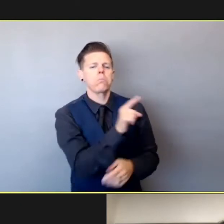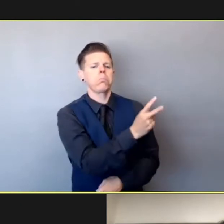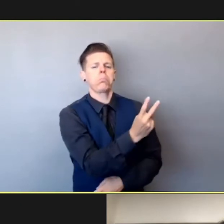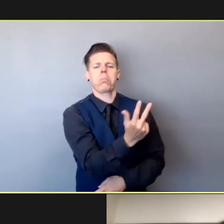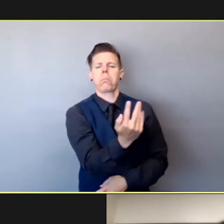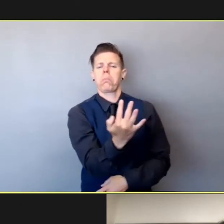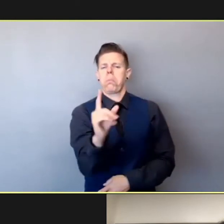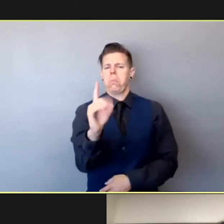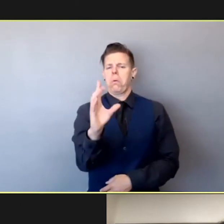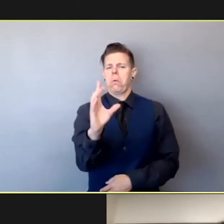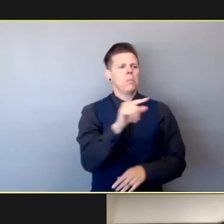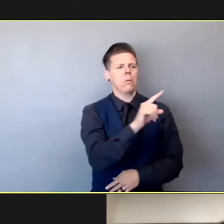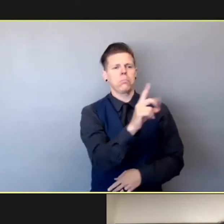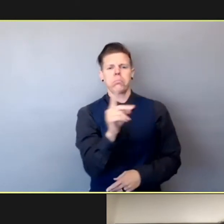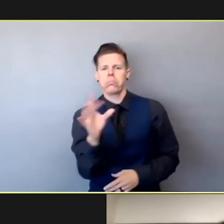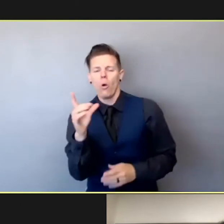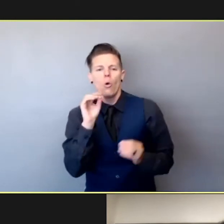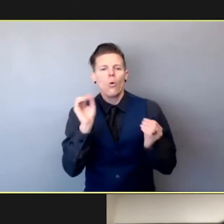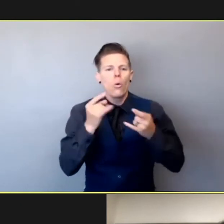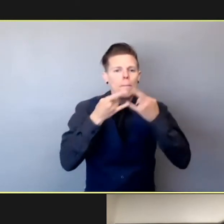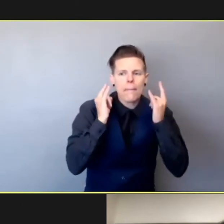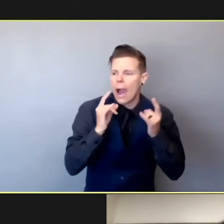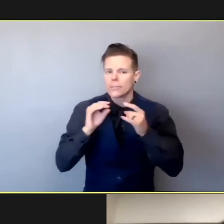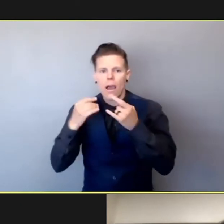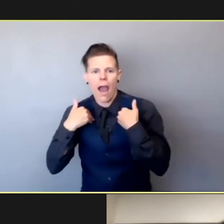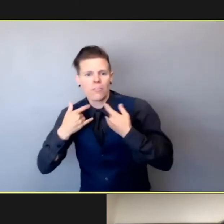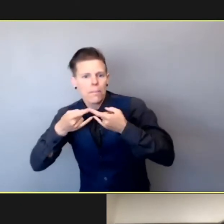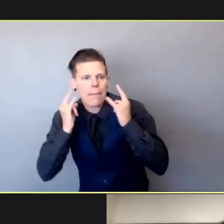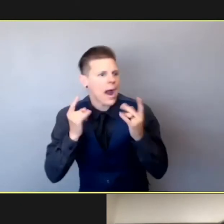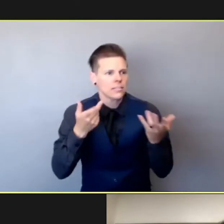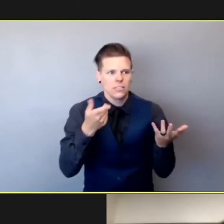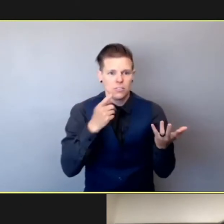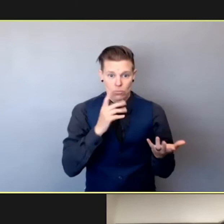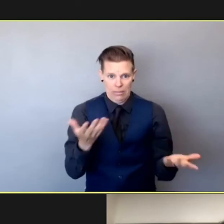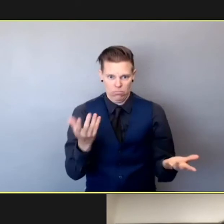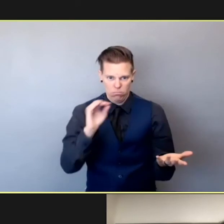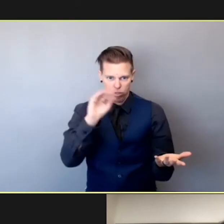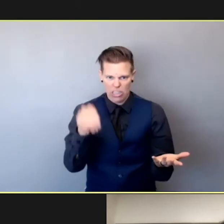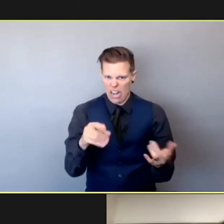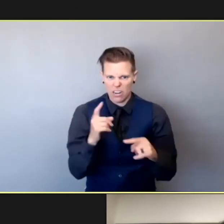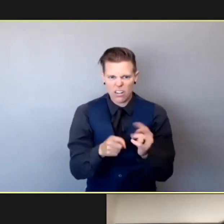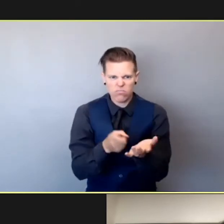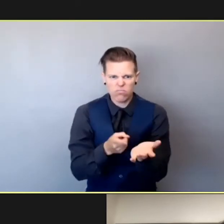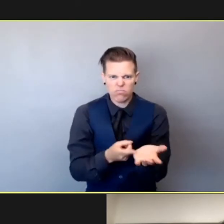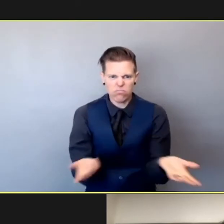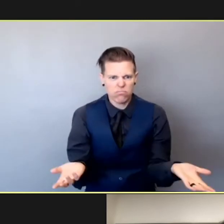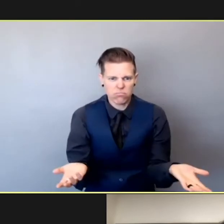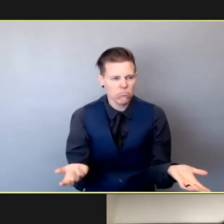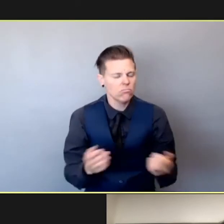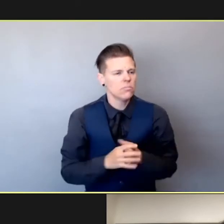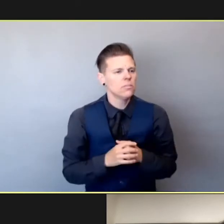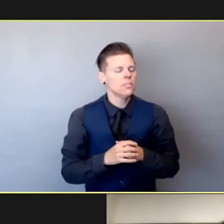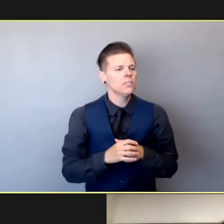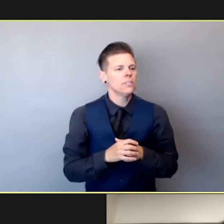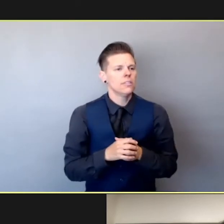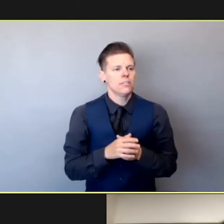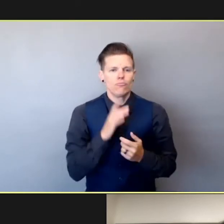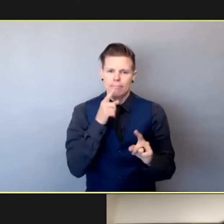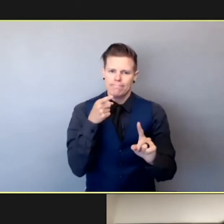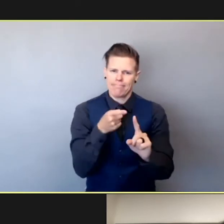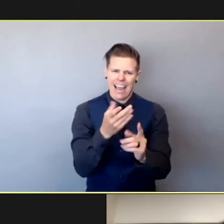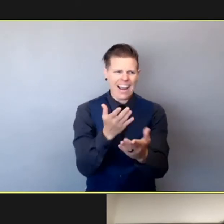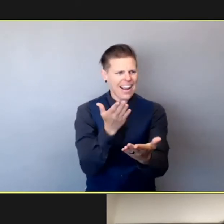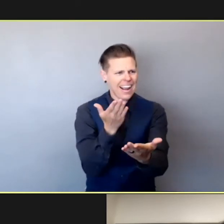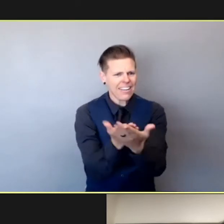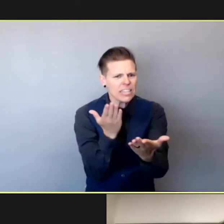wearing masks, and that would be a good representation of the percent. So I think the evidence for the effectiveness of wearing